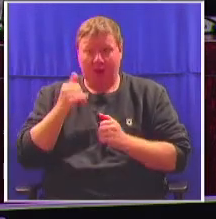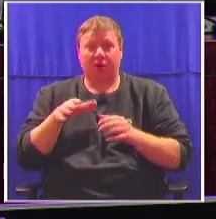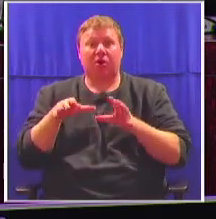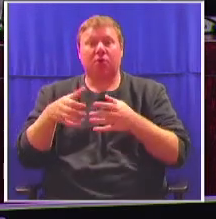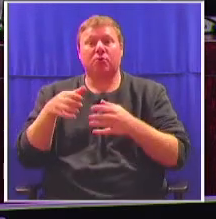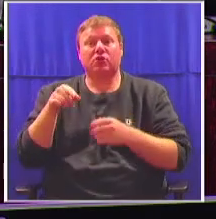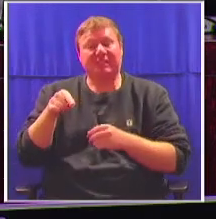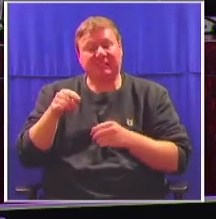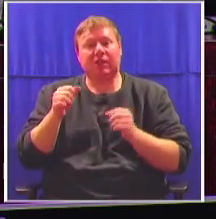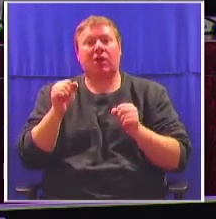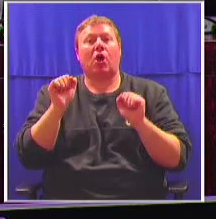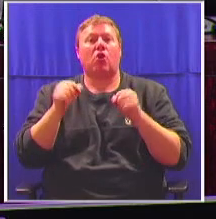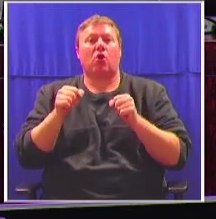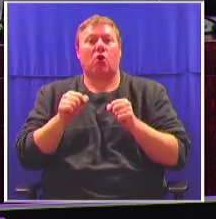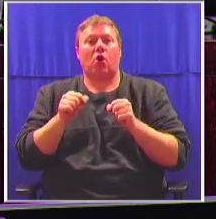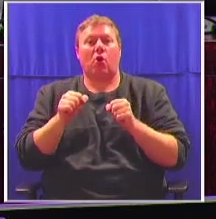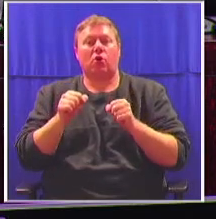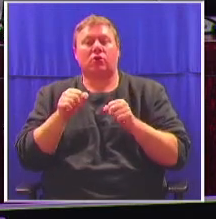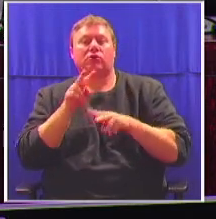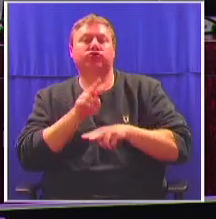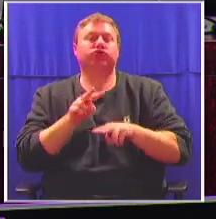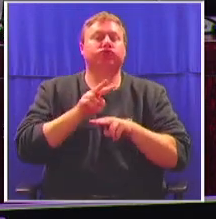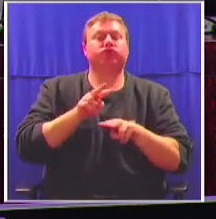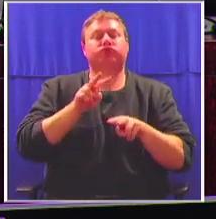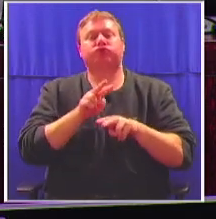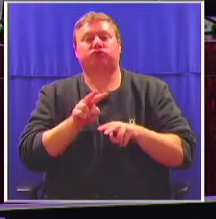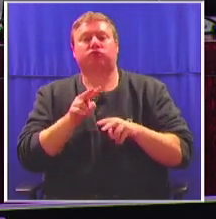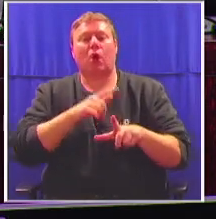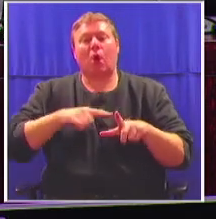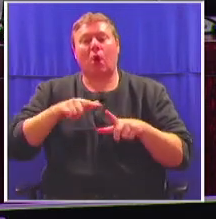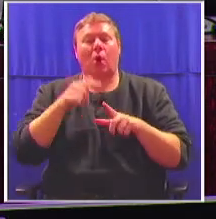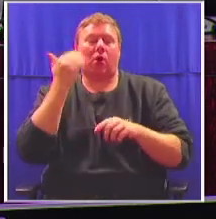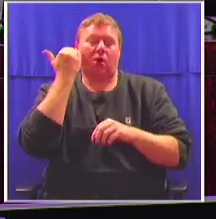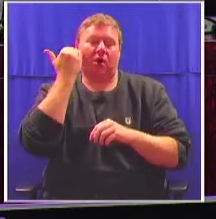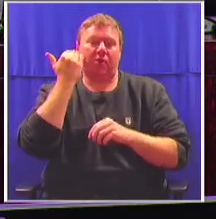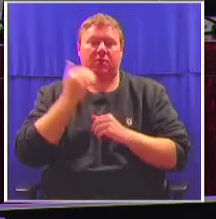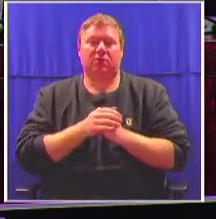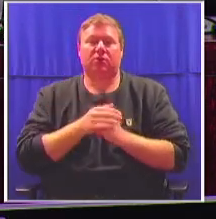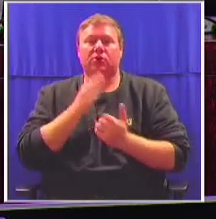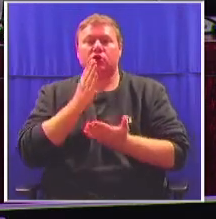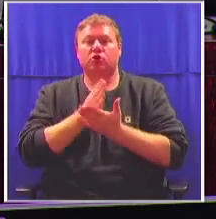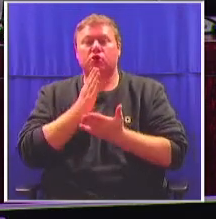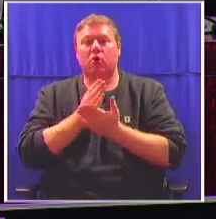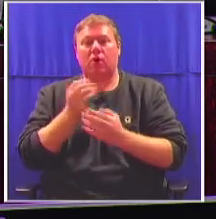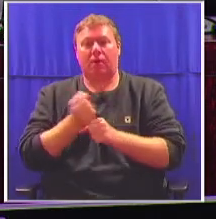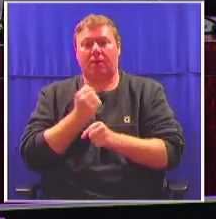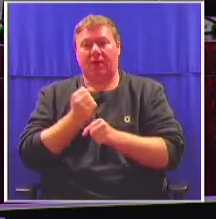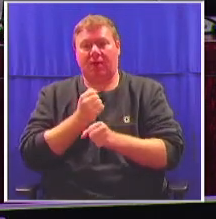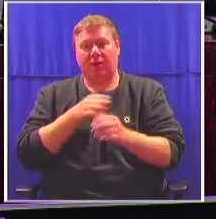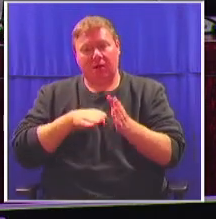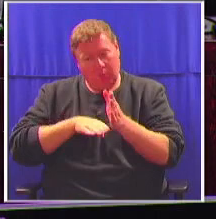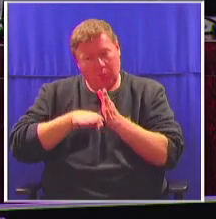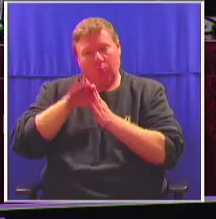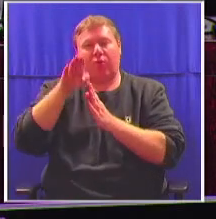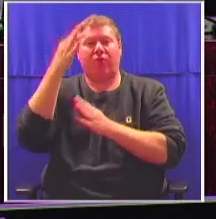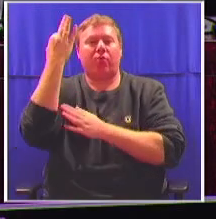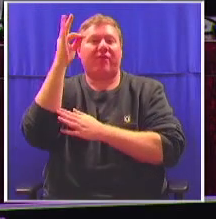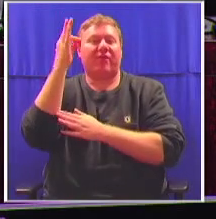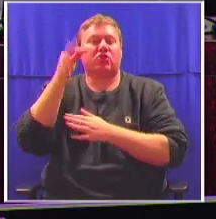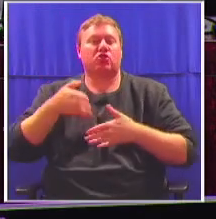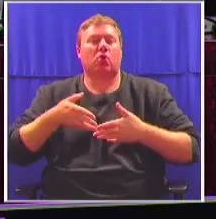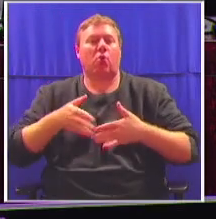local government. This will go a long way to improving the professionalization